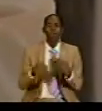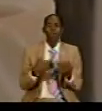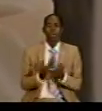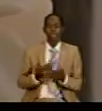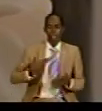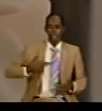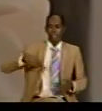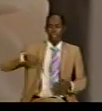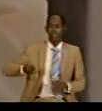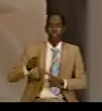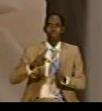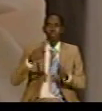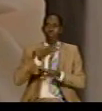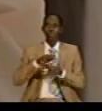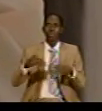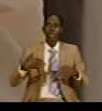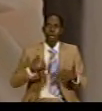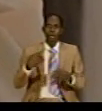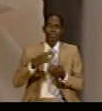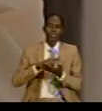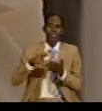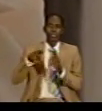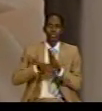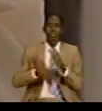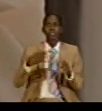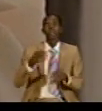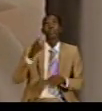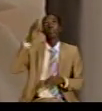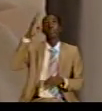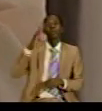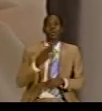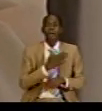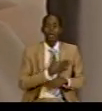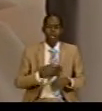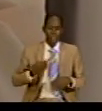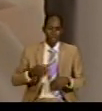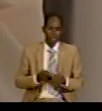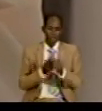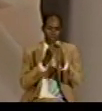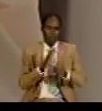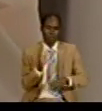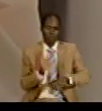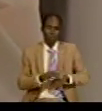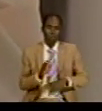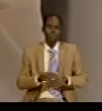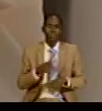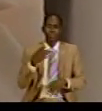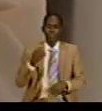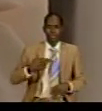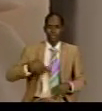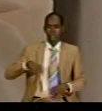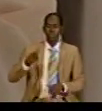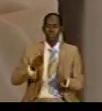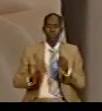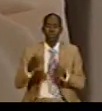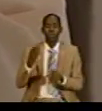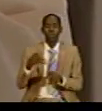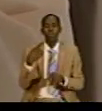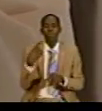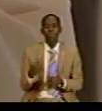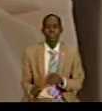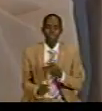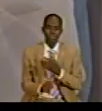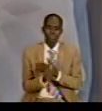the righteousness of God. And the apostles warned their hearers of the terror of the Lord. The reason